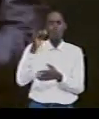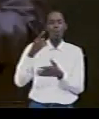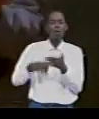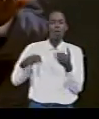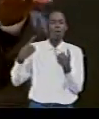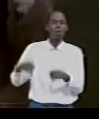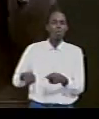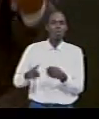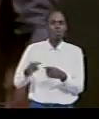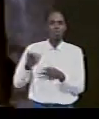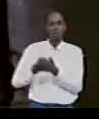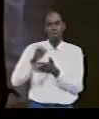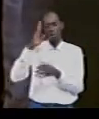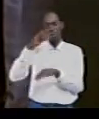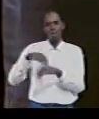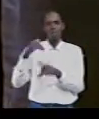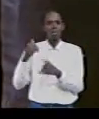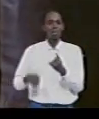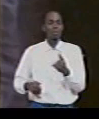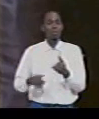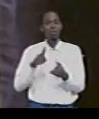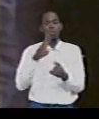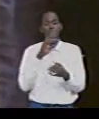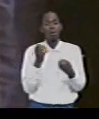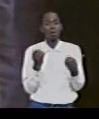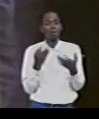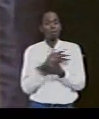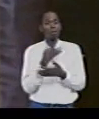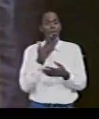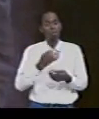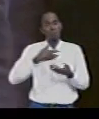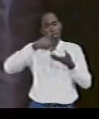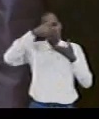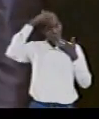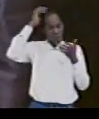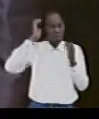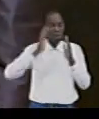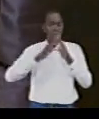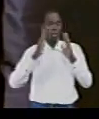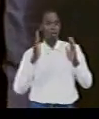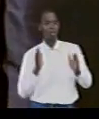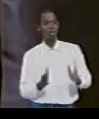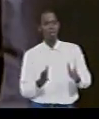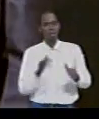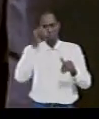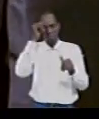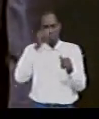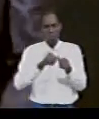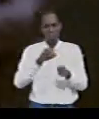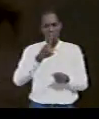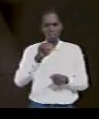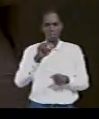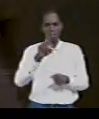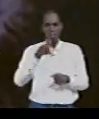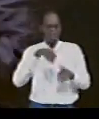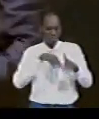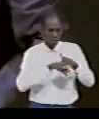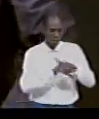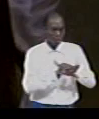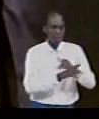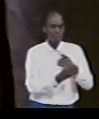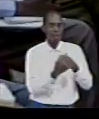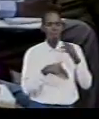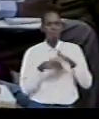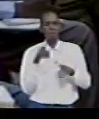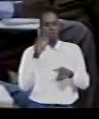of him? Lion's den, what are we afraid of? Daniel went there and he came out. You go in there,